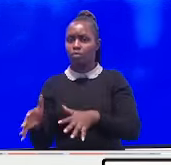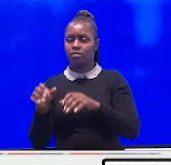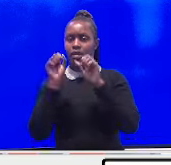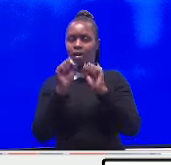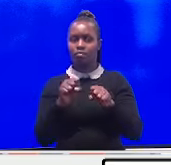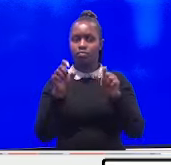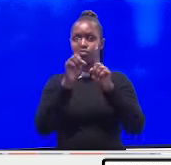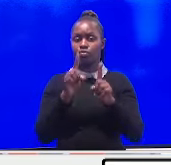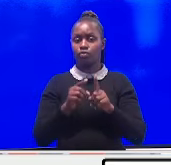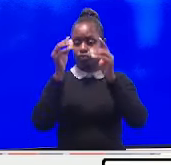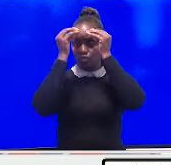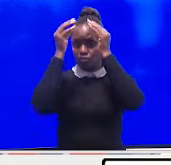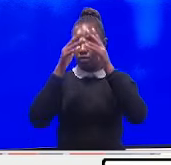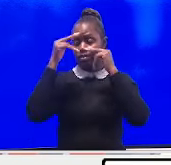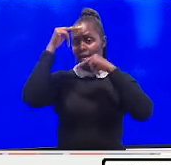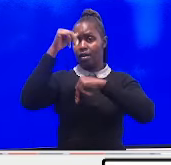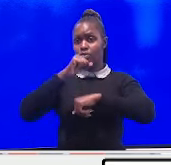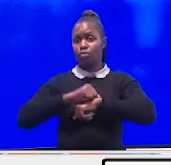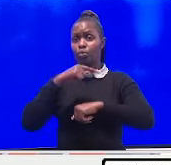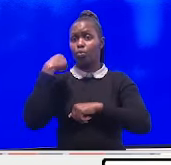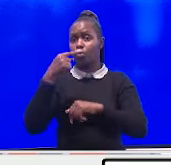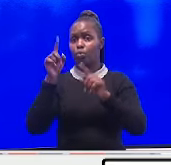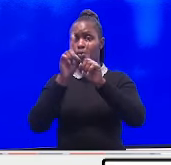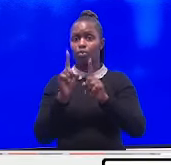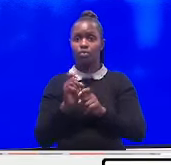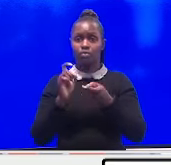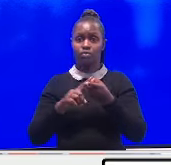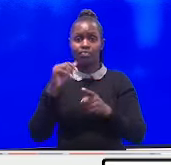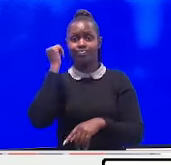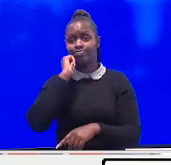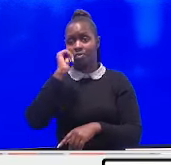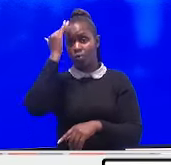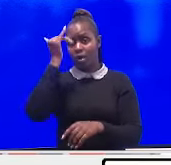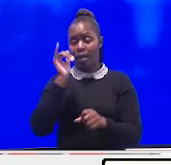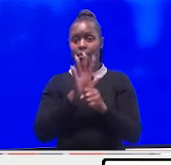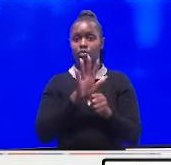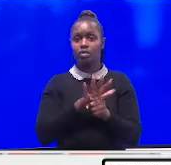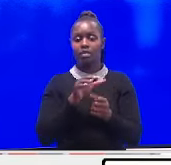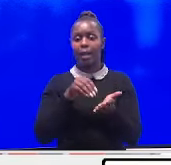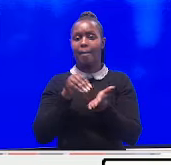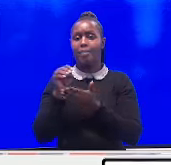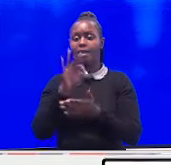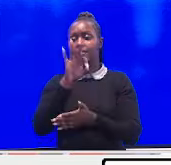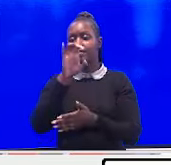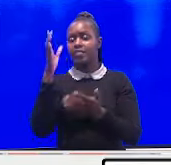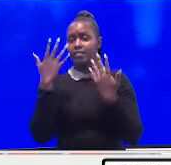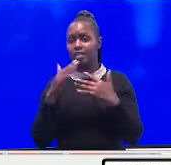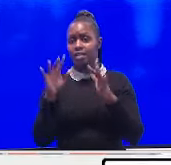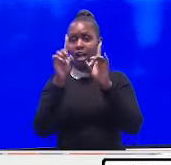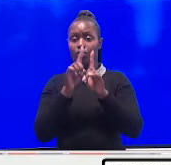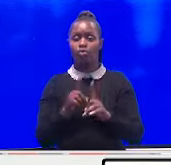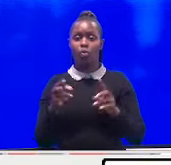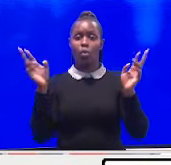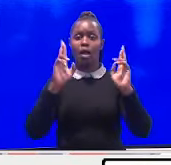of students in secondary school who are dismayed because majority of them had paid school fees and were prepared to